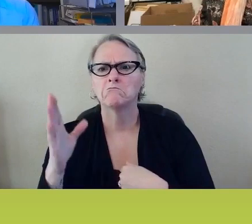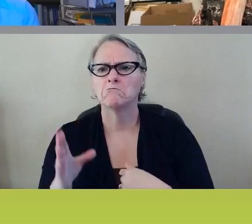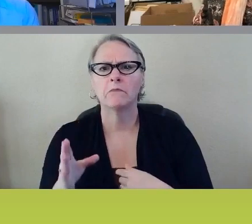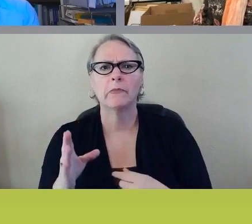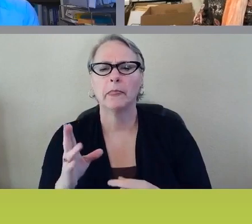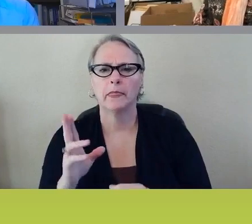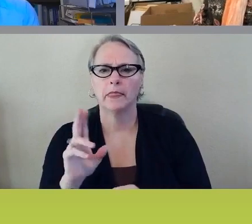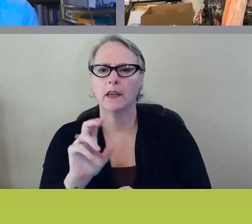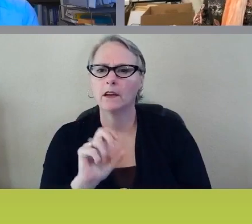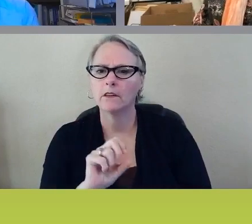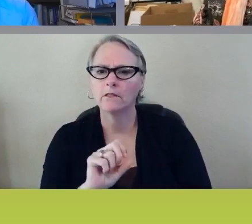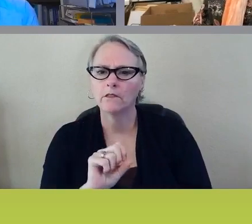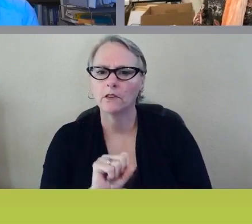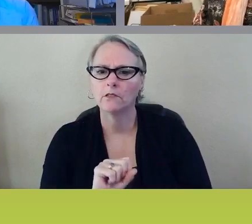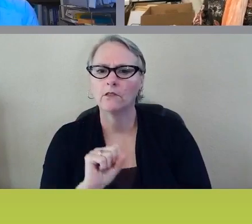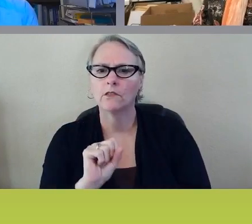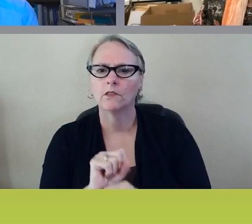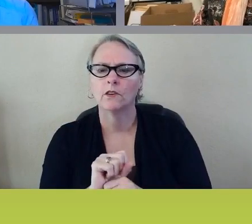that role,